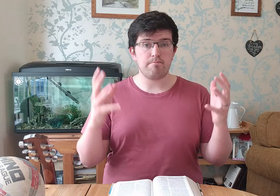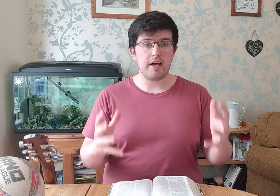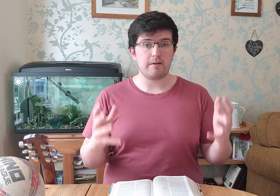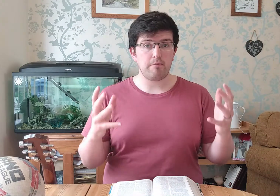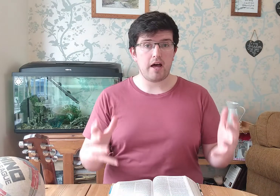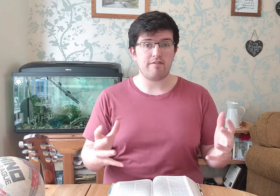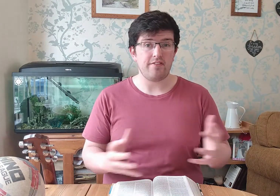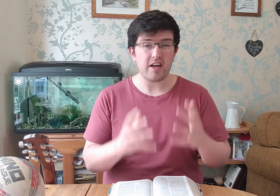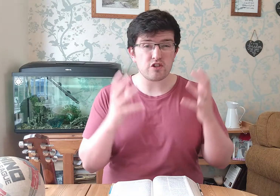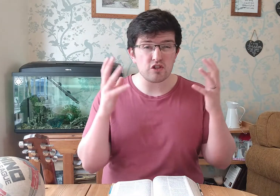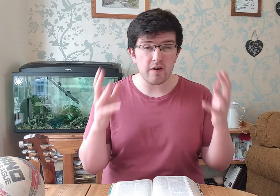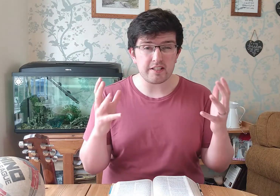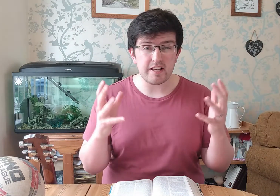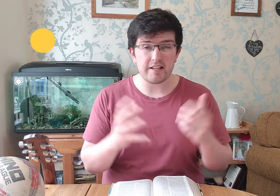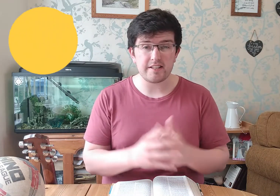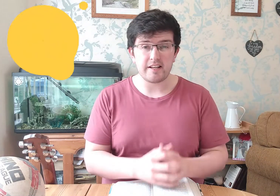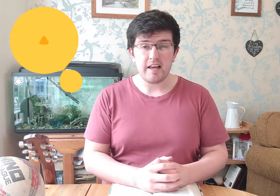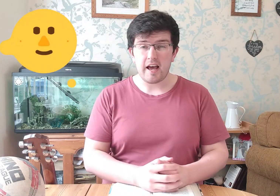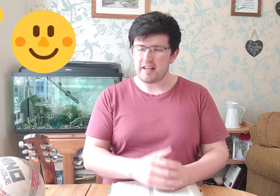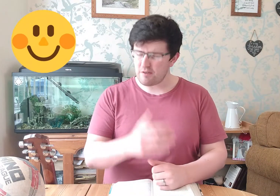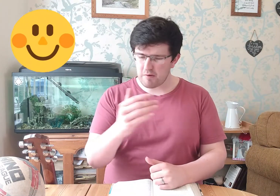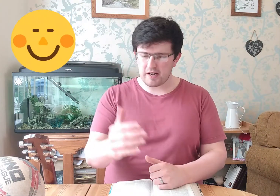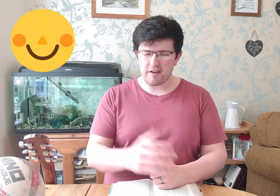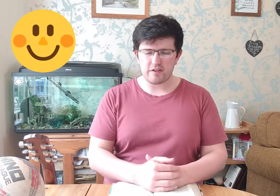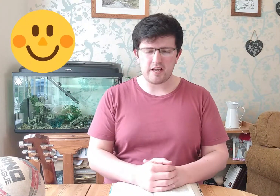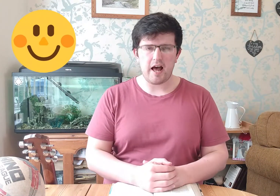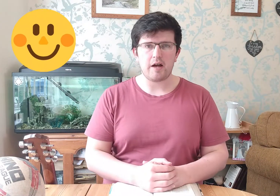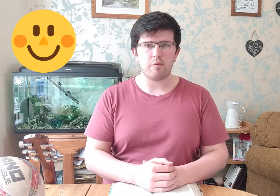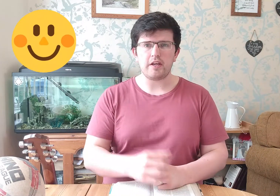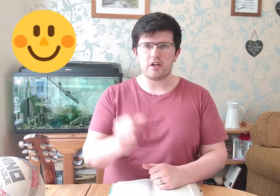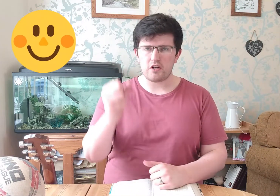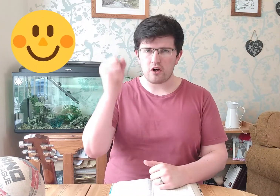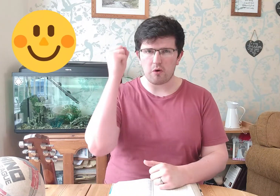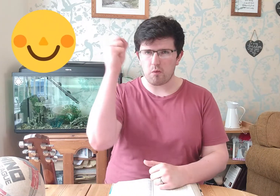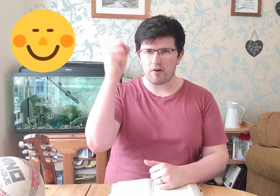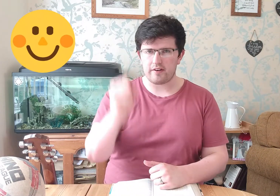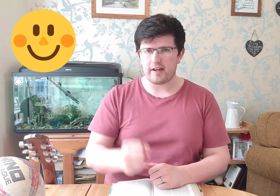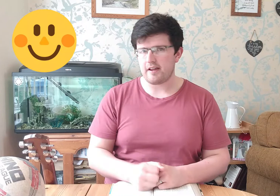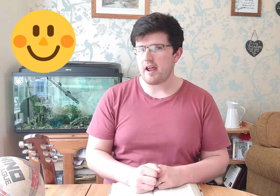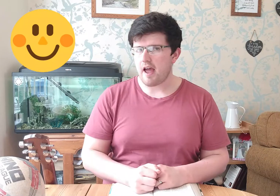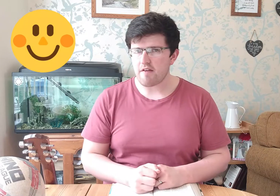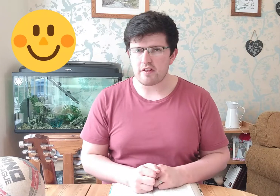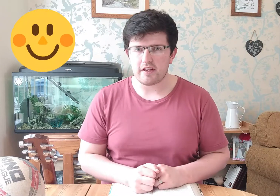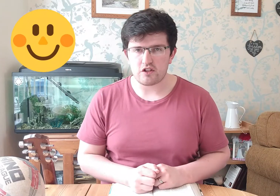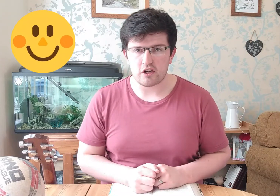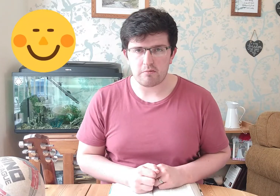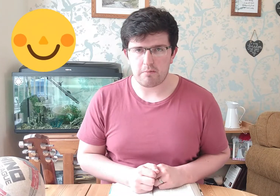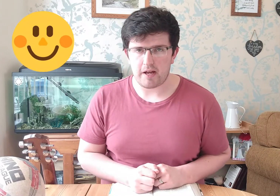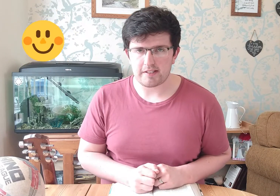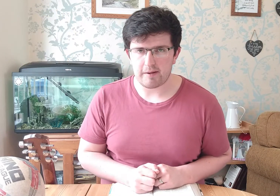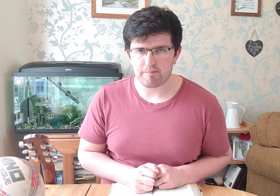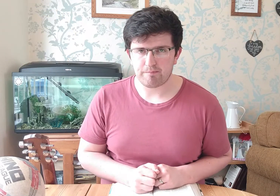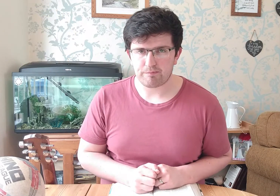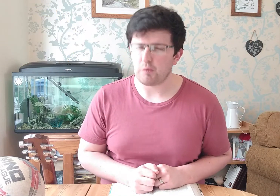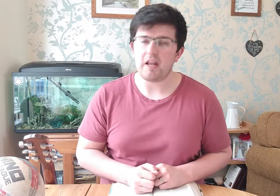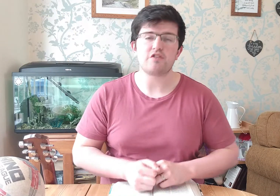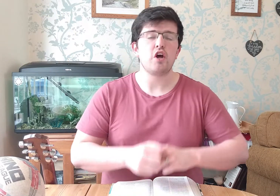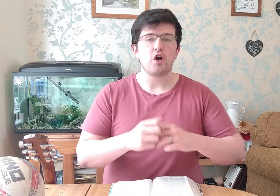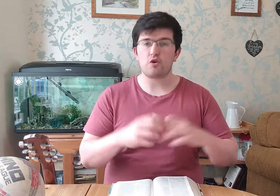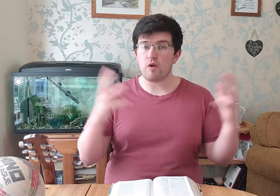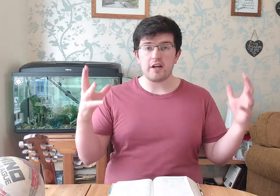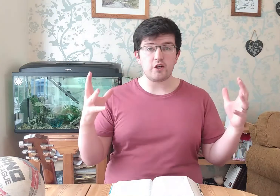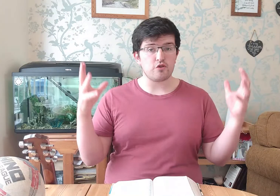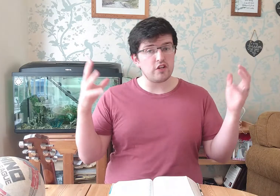is made perfect. That's so exciting. And even when life is hard, we can know that one day everything is going to be better. Well,